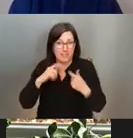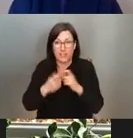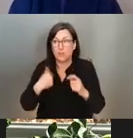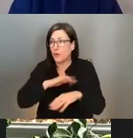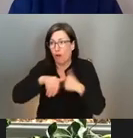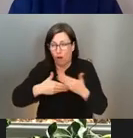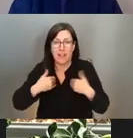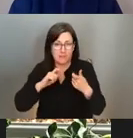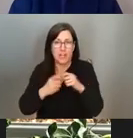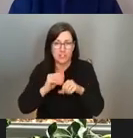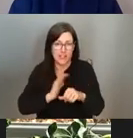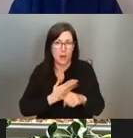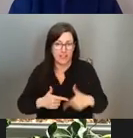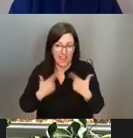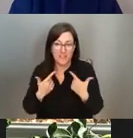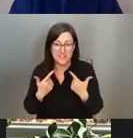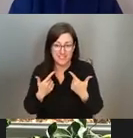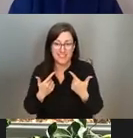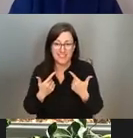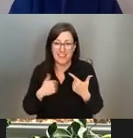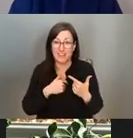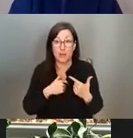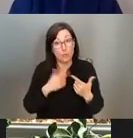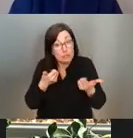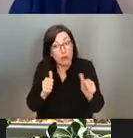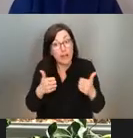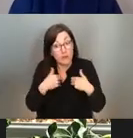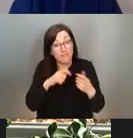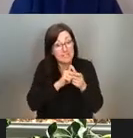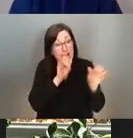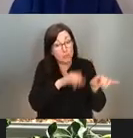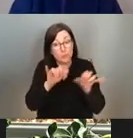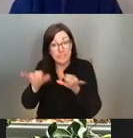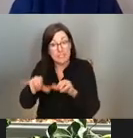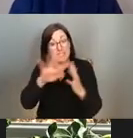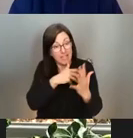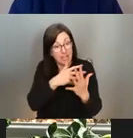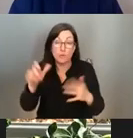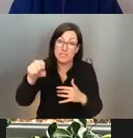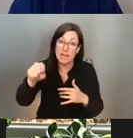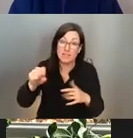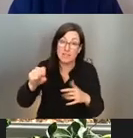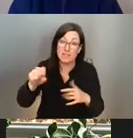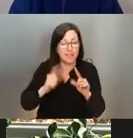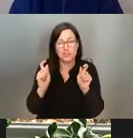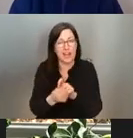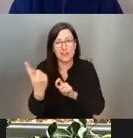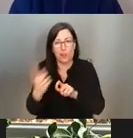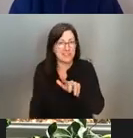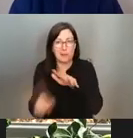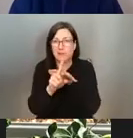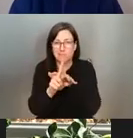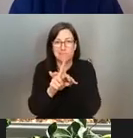day. Best intentions of having an exact routine schedule is great, but a change comes up. So